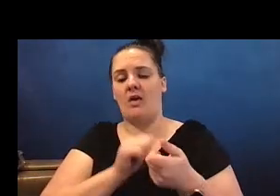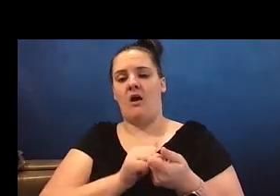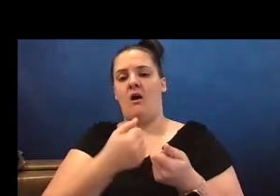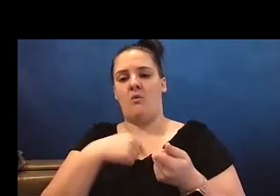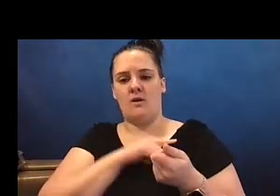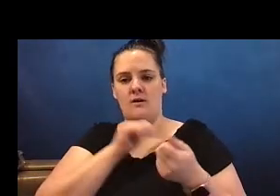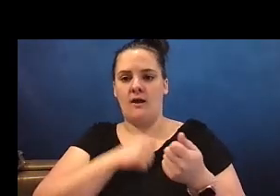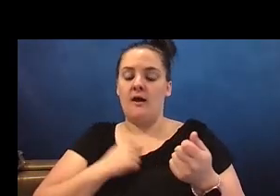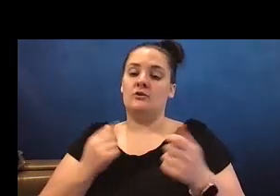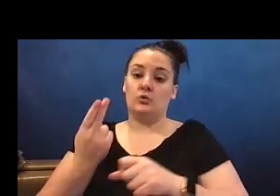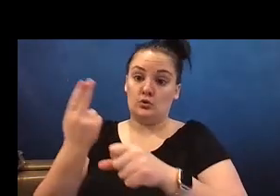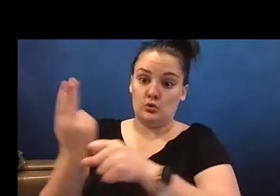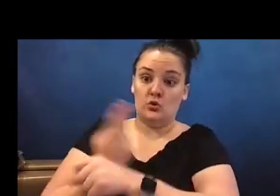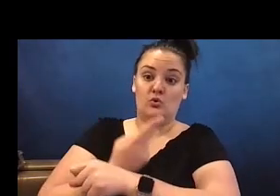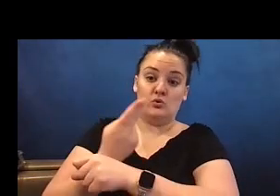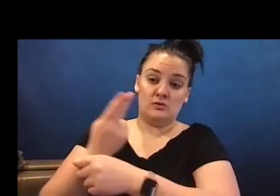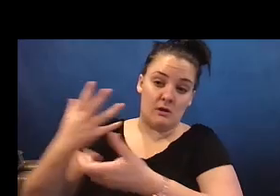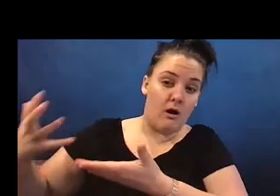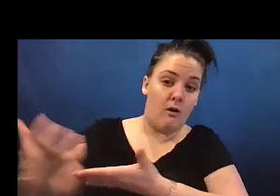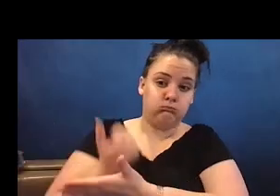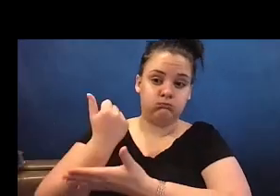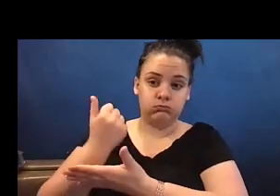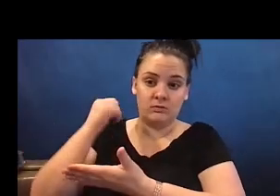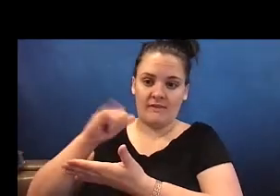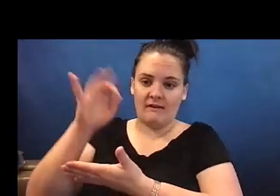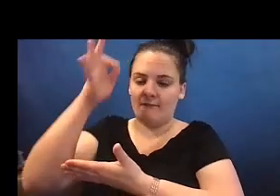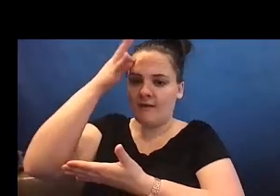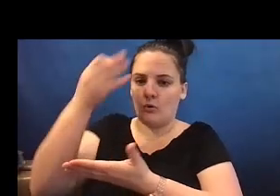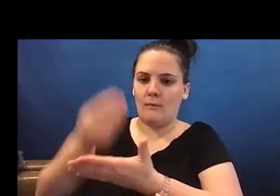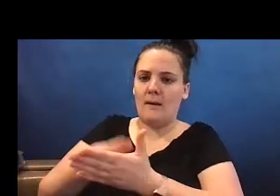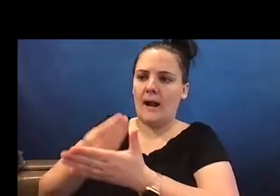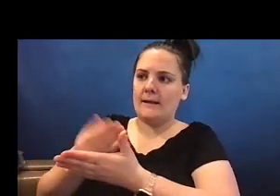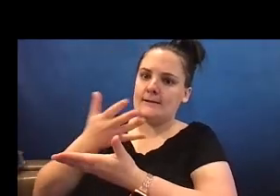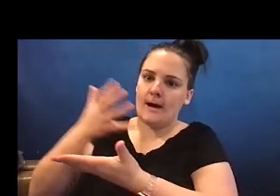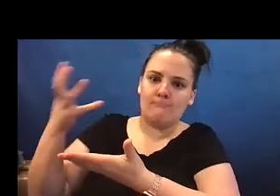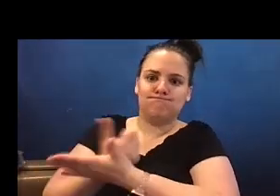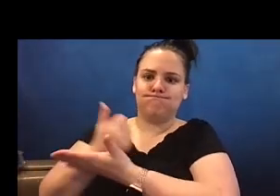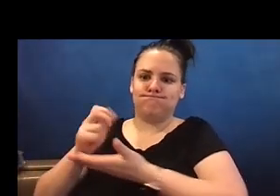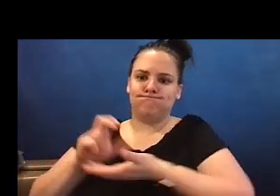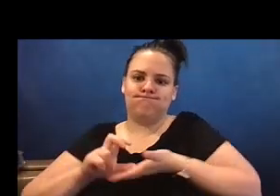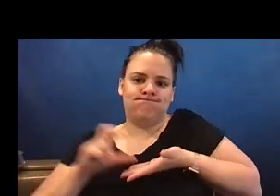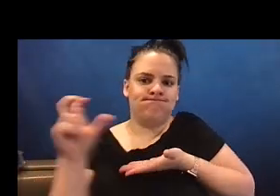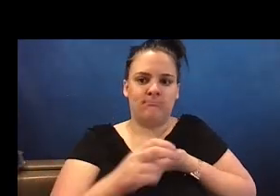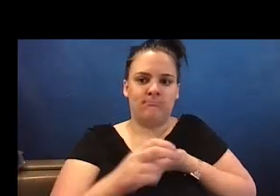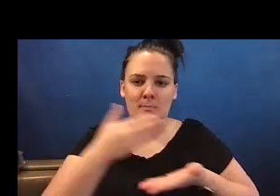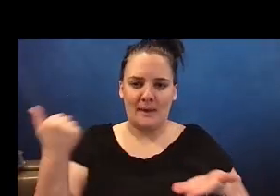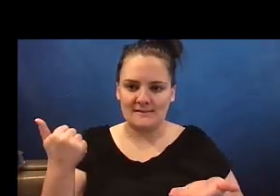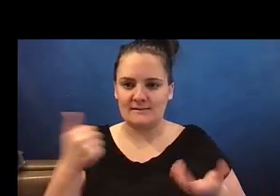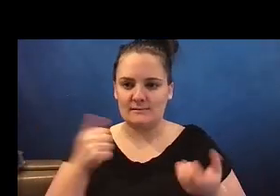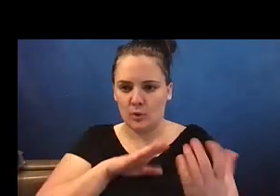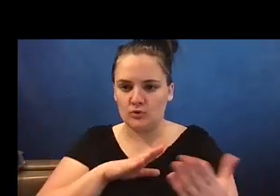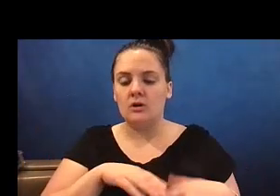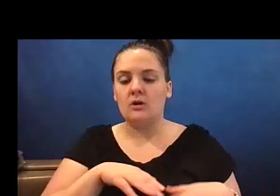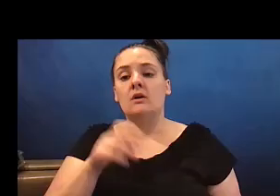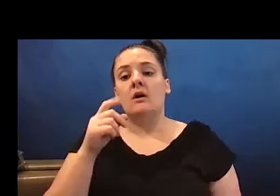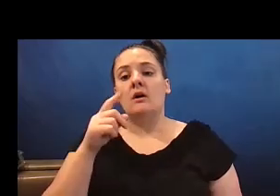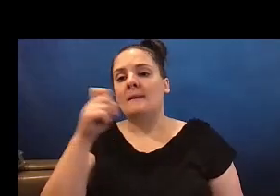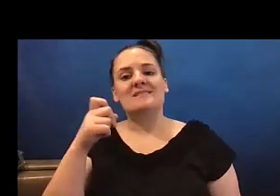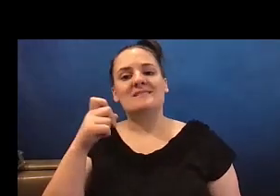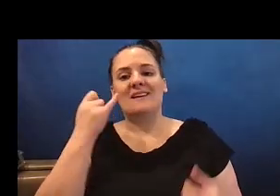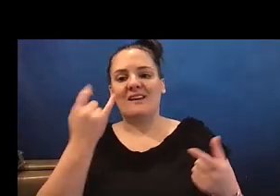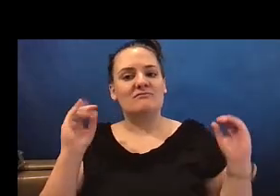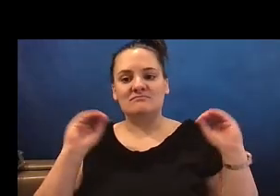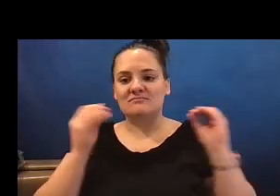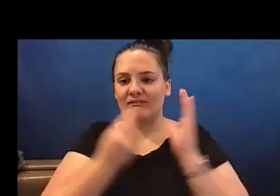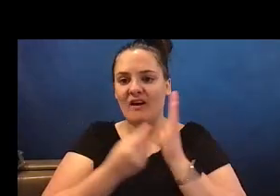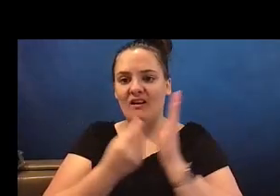federal dollars that come into the state. We have to continue to advocate for those because without these funds,